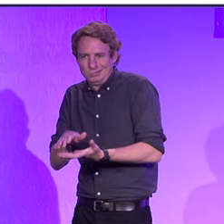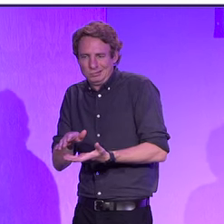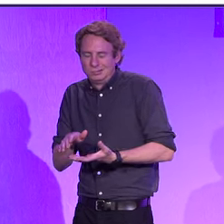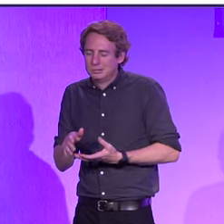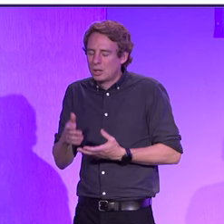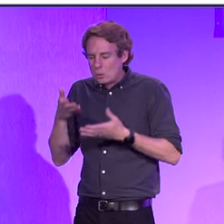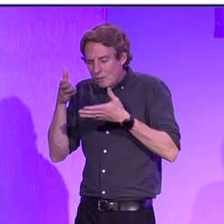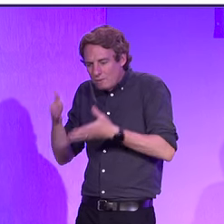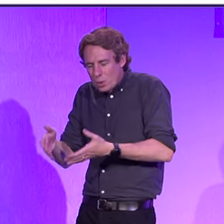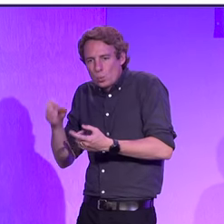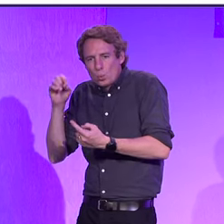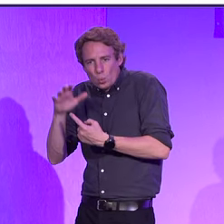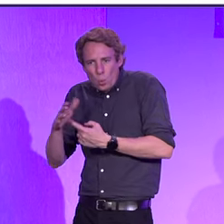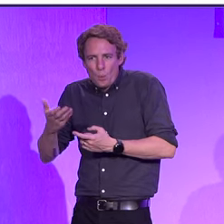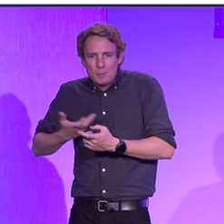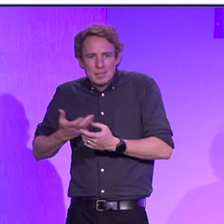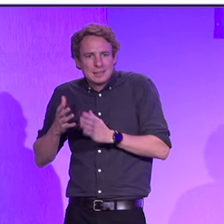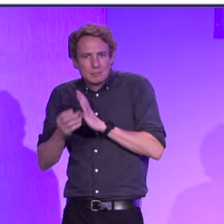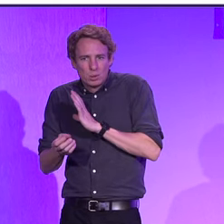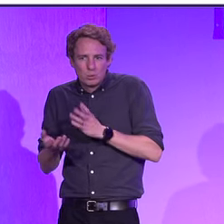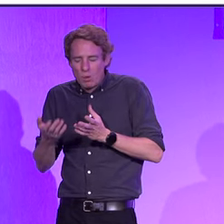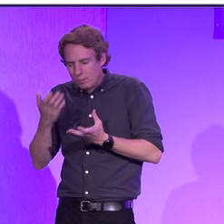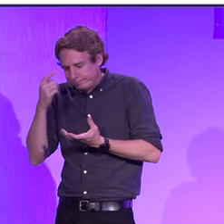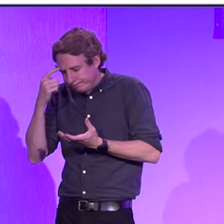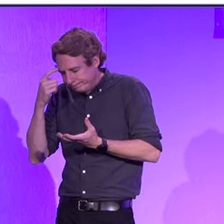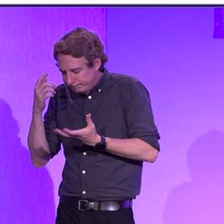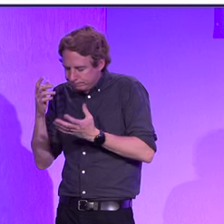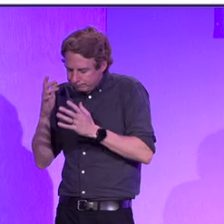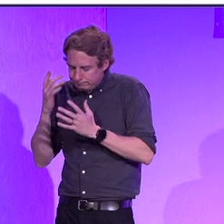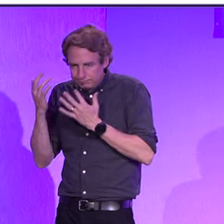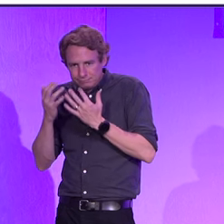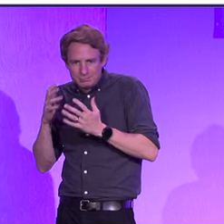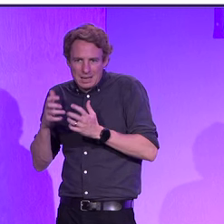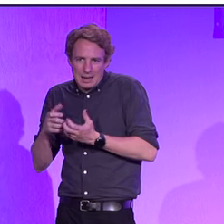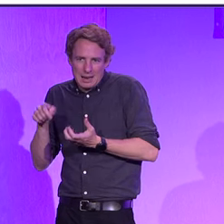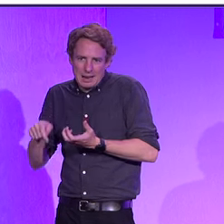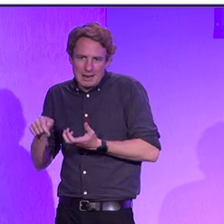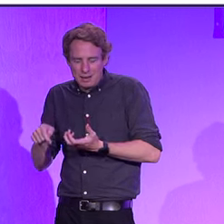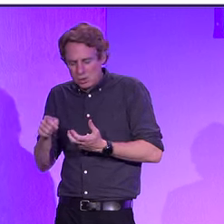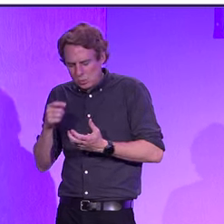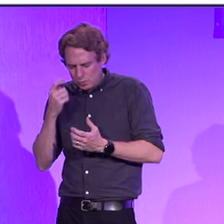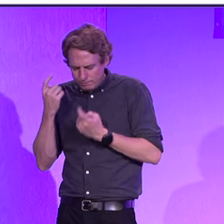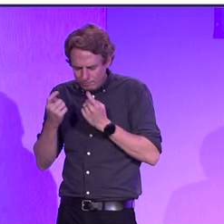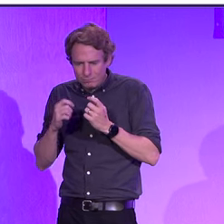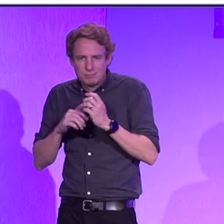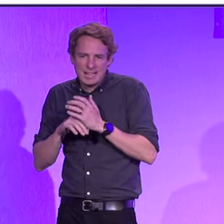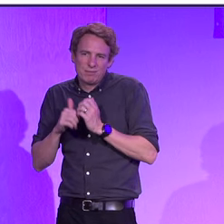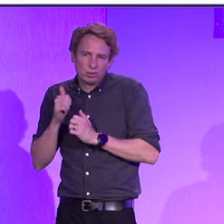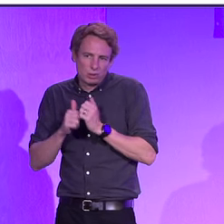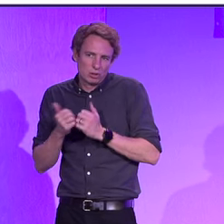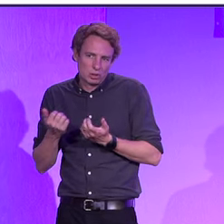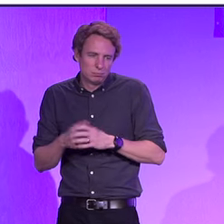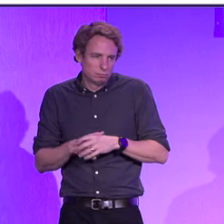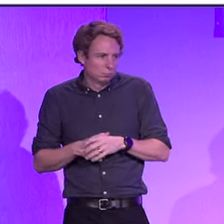business model, and that kind of mentality can go into the way that you look at your infrastructure and your